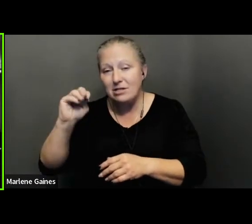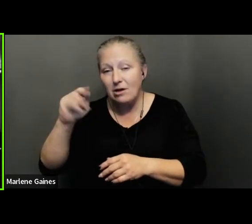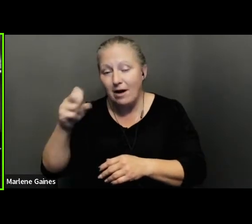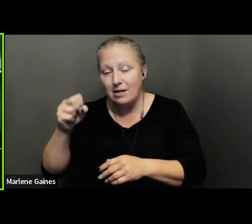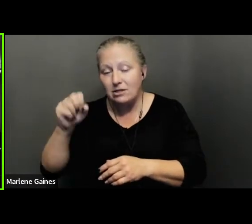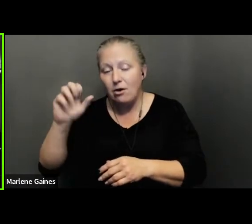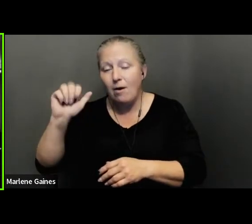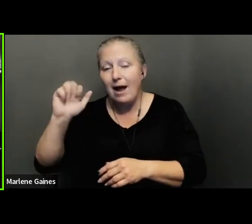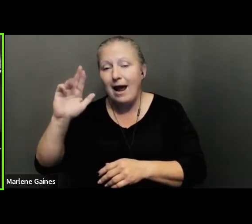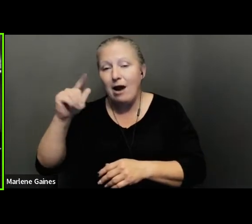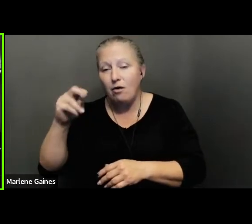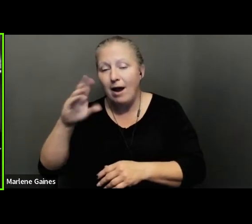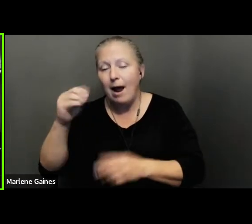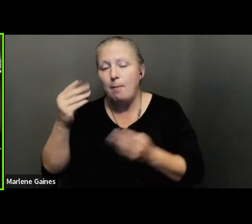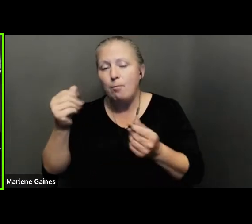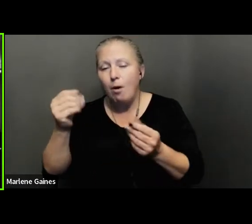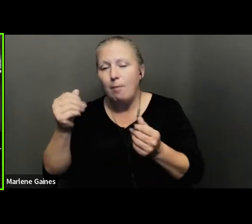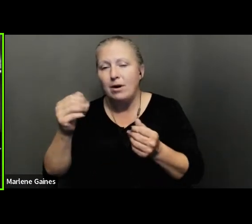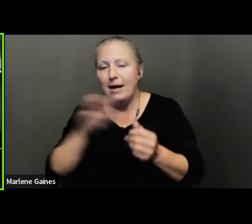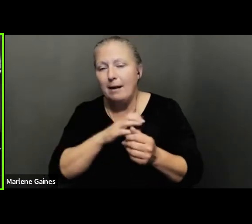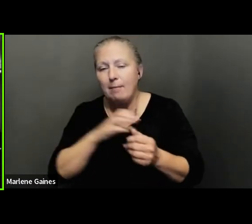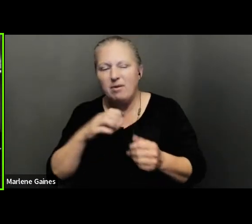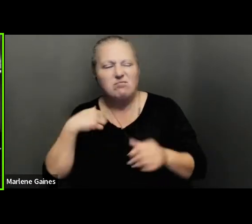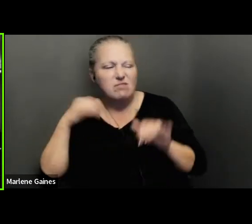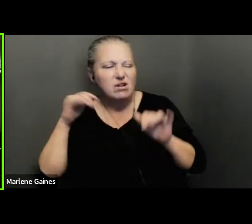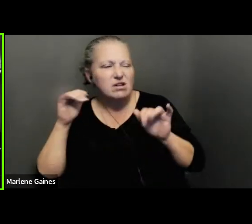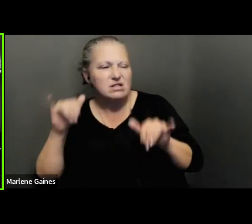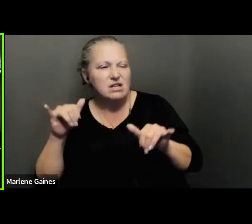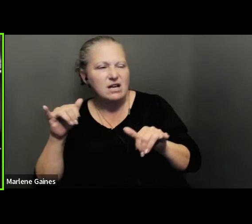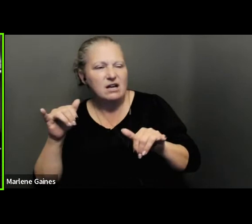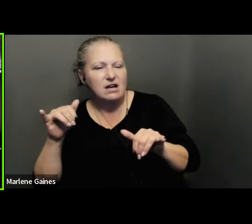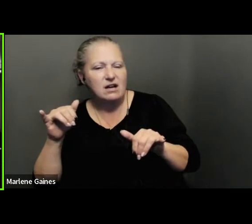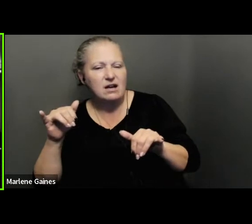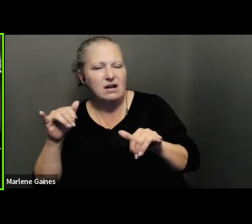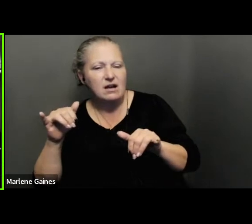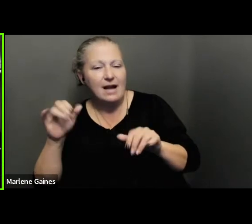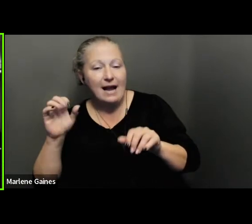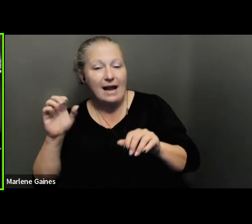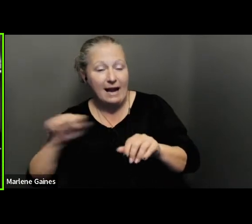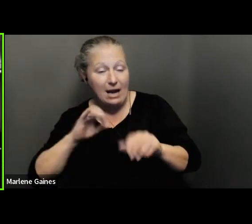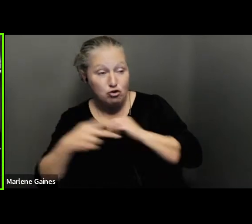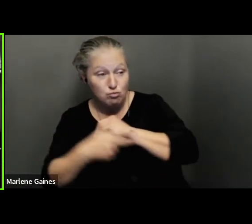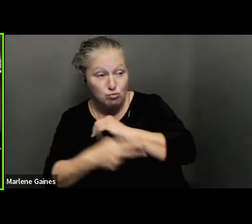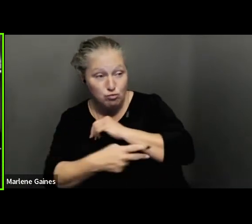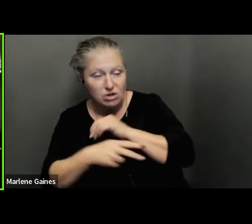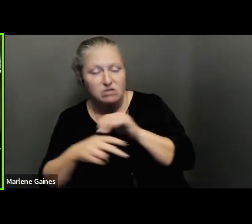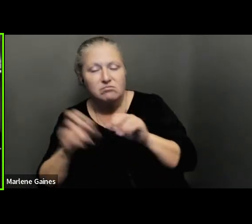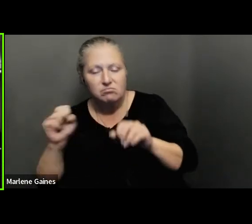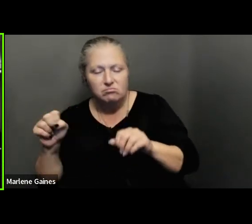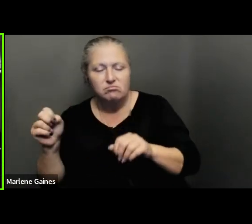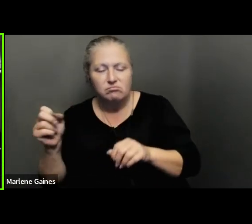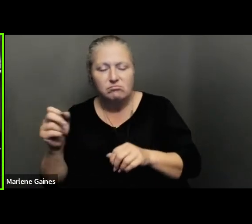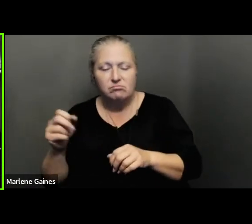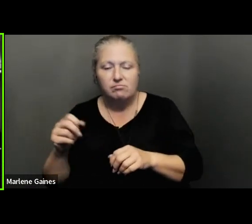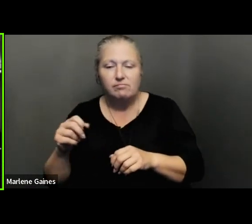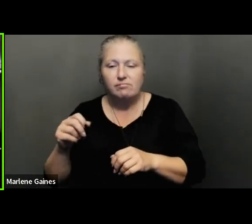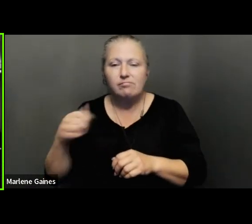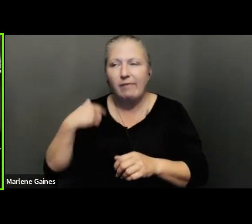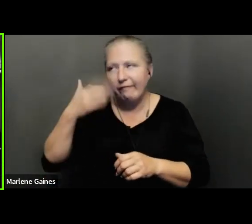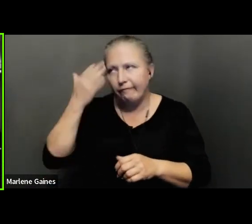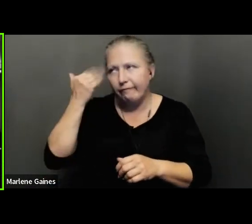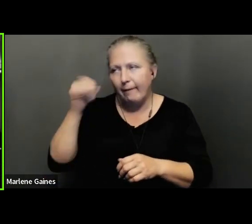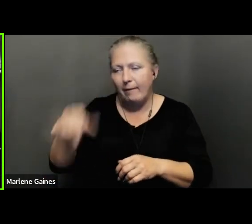you're on the Property Committee. And I guess I'll stay on the equity. Yeah, I can do advisory bridge too. as well. Yeah, can I do bridge as well? Bridge, yeah. Mhm. I just forgot